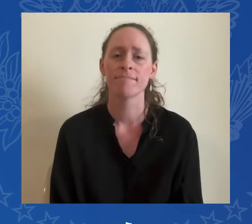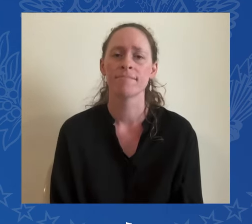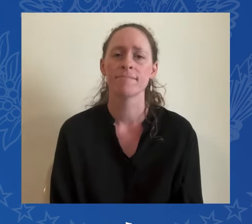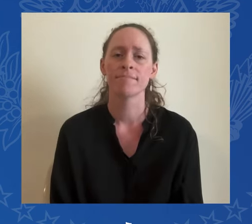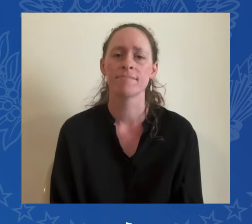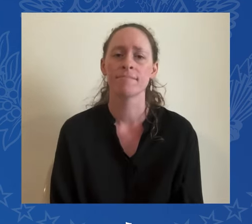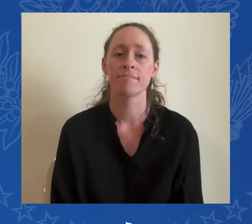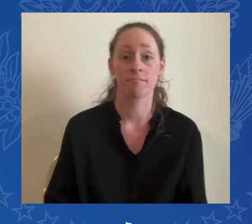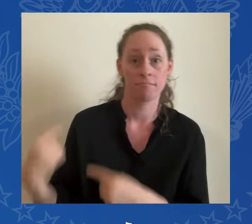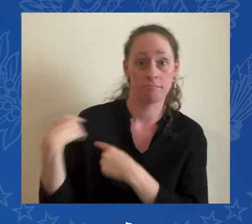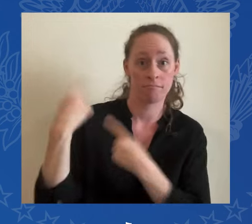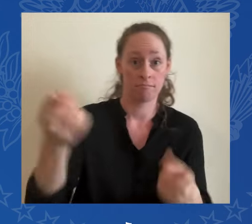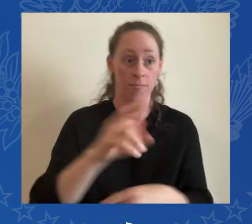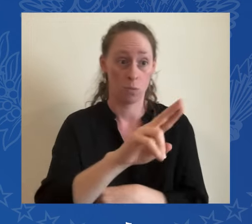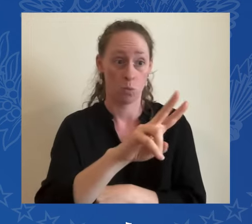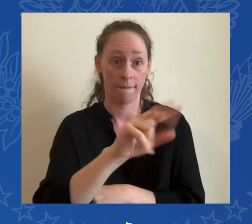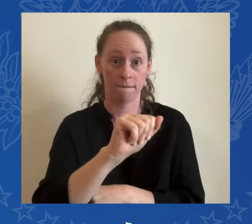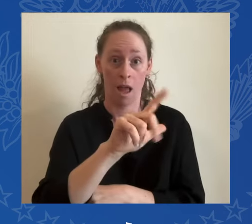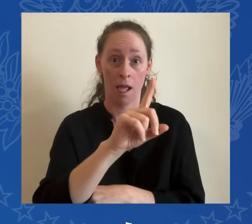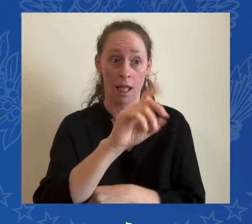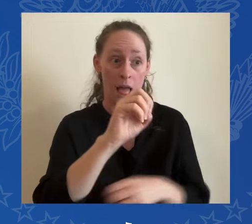650 mass shootings.